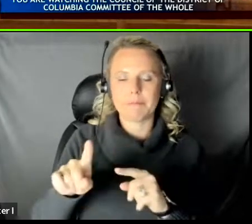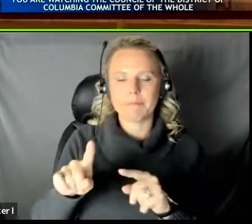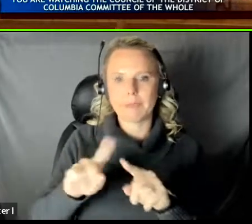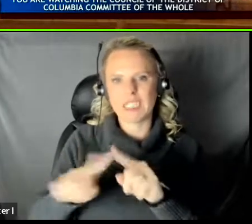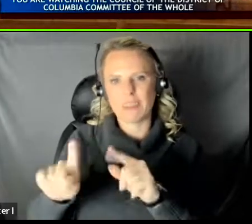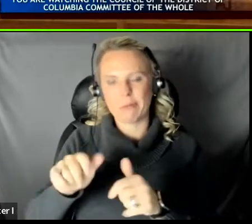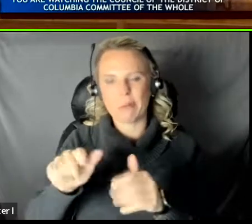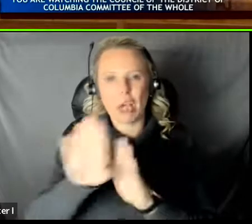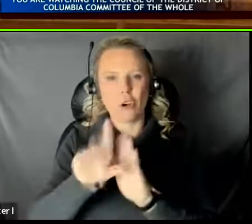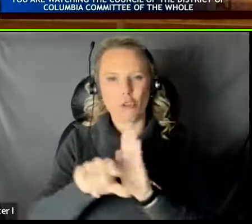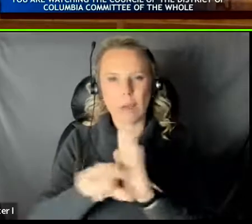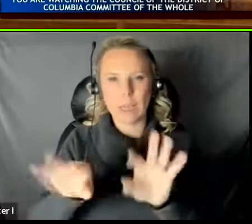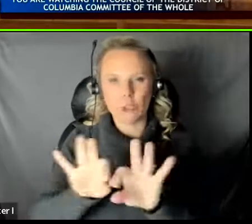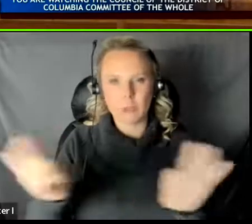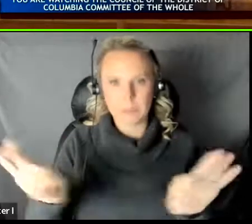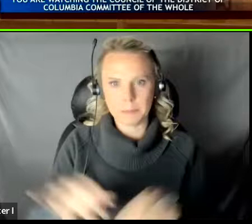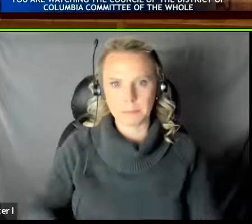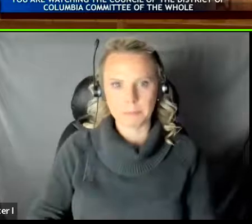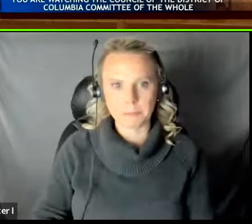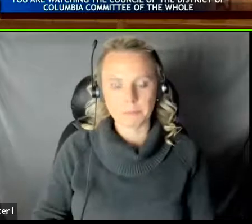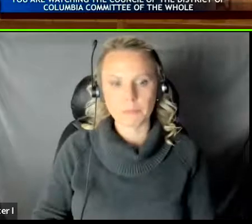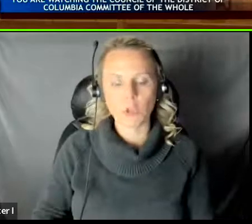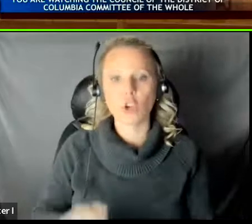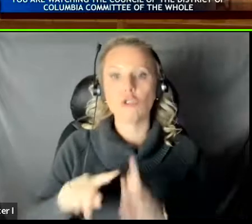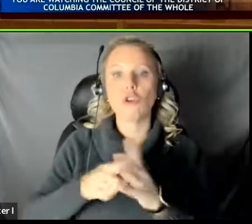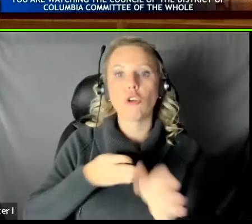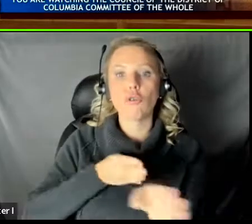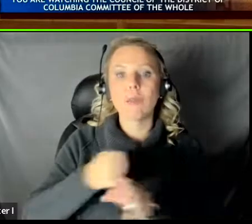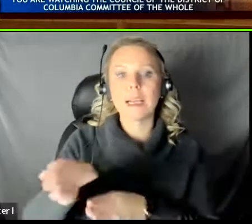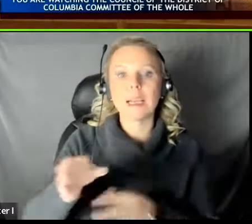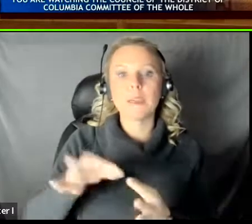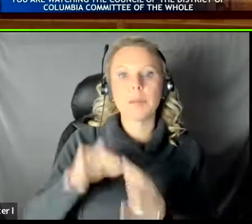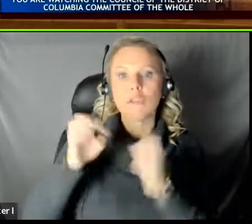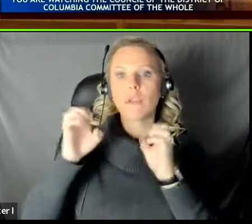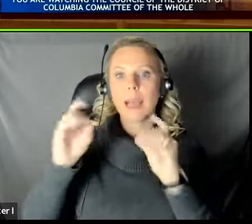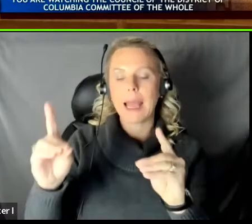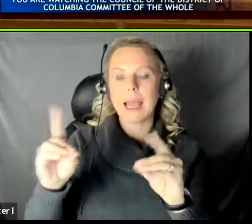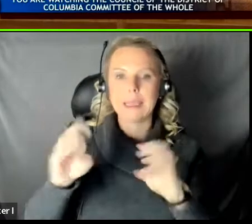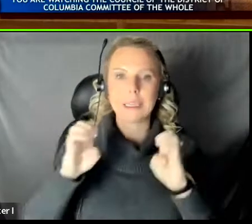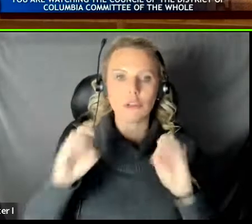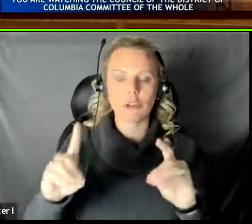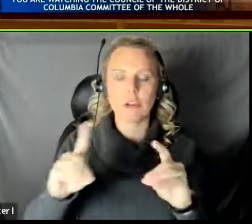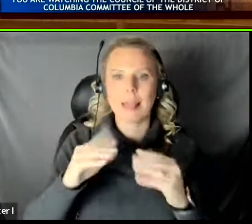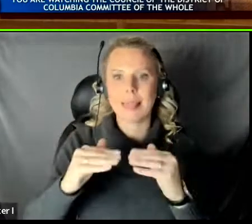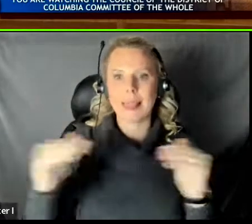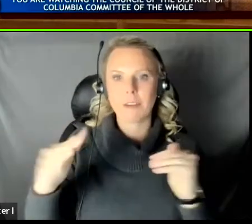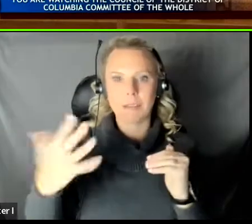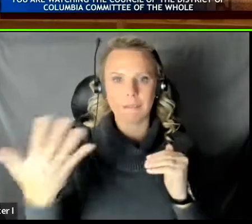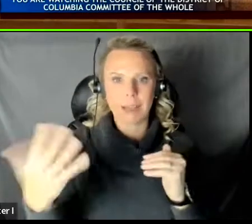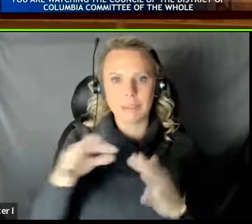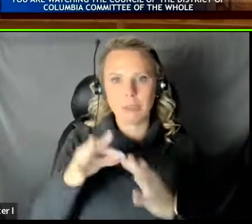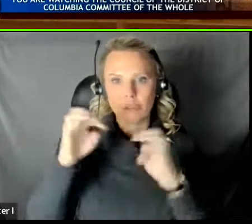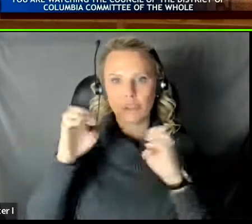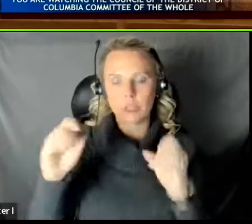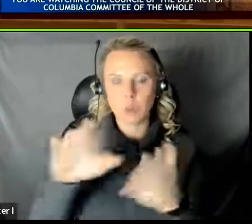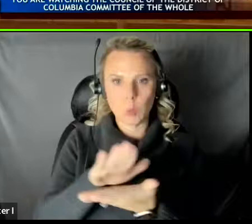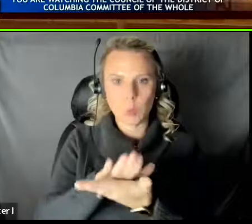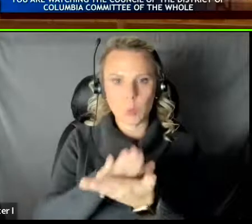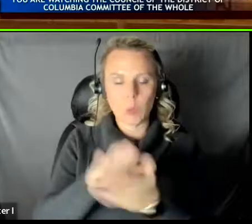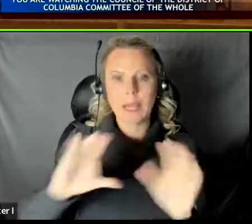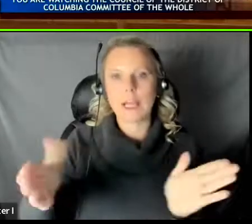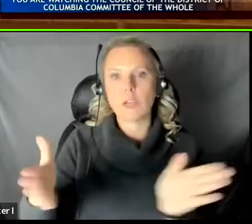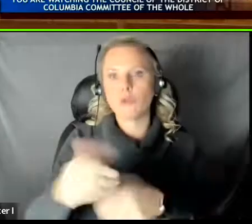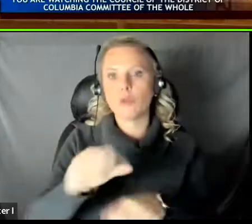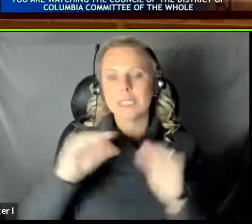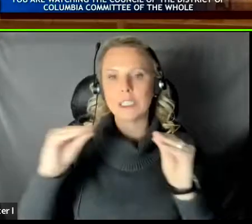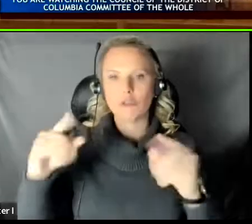A&M. She started her career as a special education teacher in a level 5 special education school and has worked as a classroom teacher for